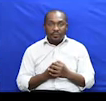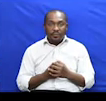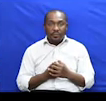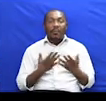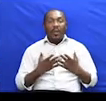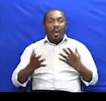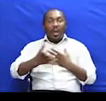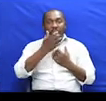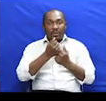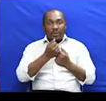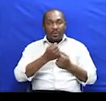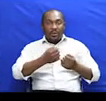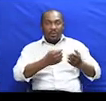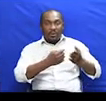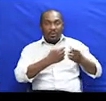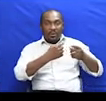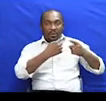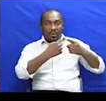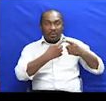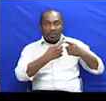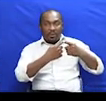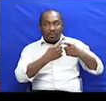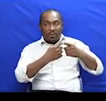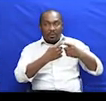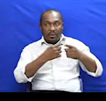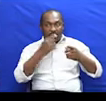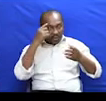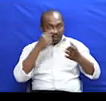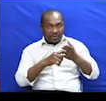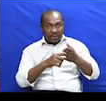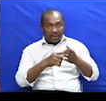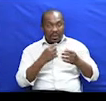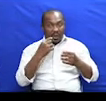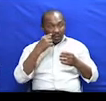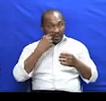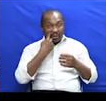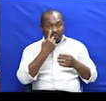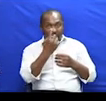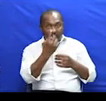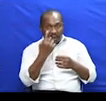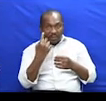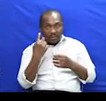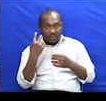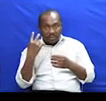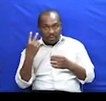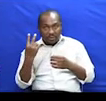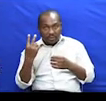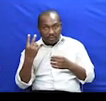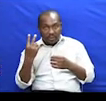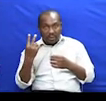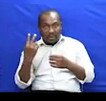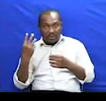is obtained by taking title 1, that is volume used for experiment 1, for experiment 2, volume